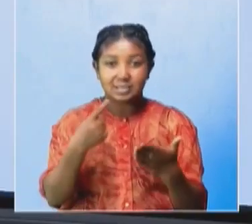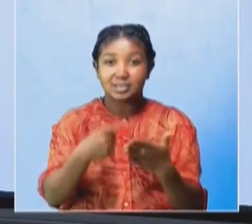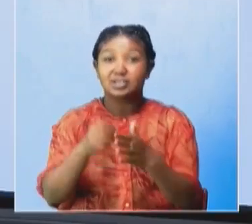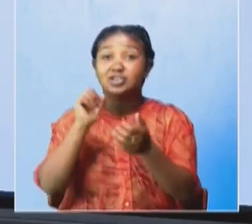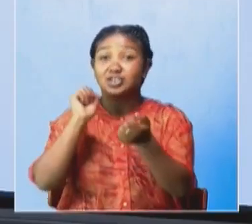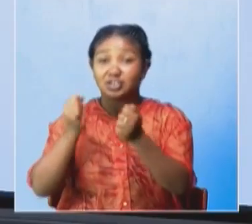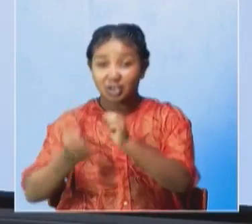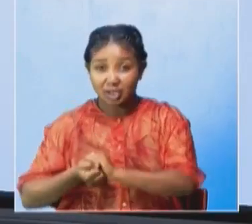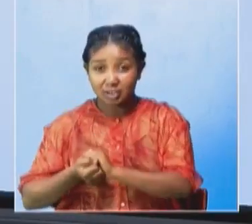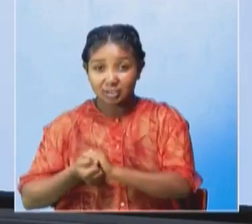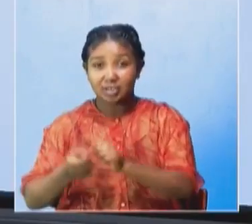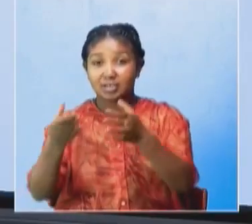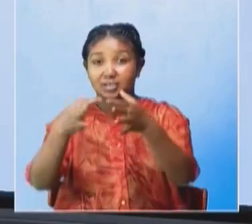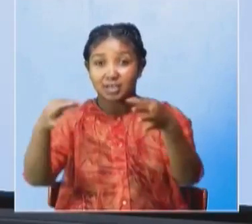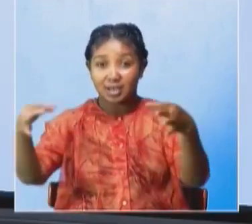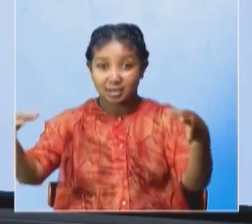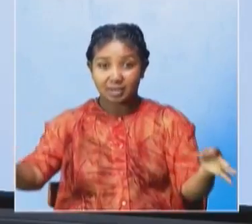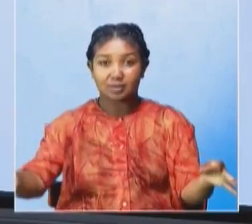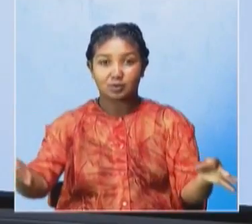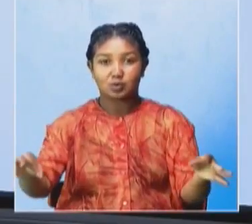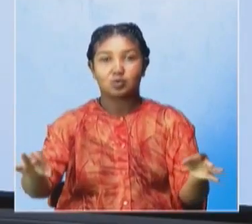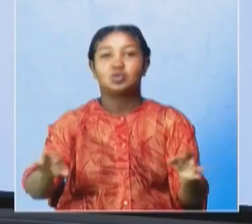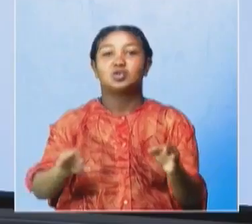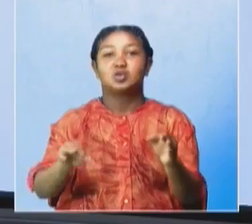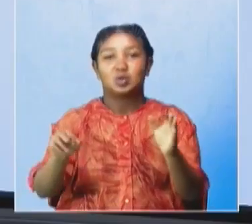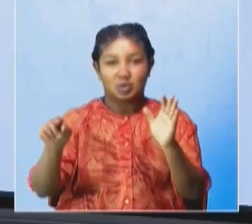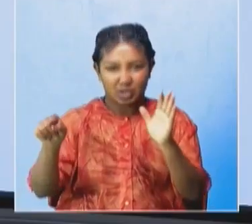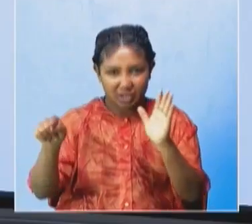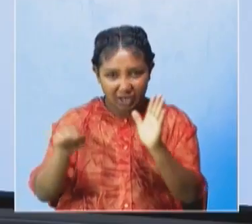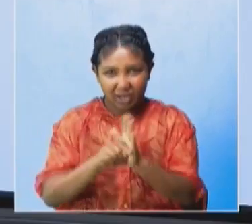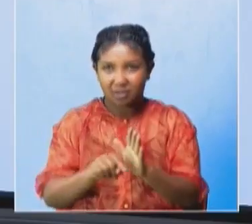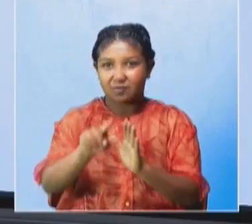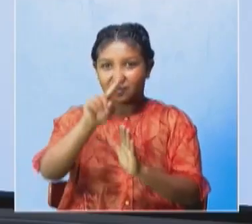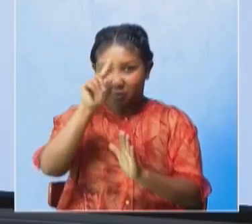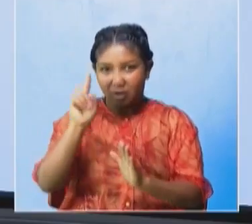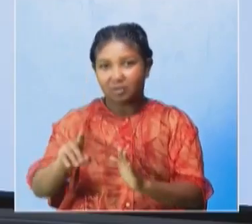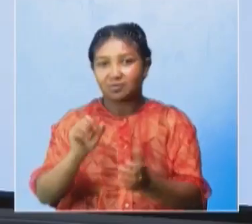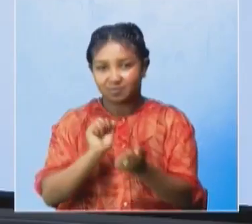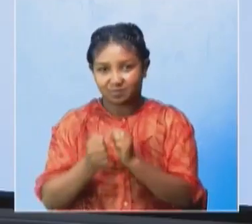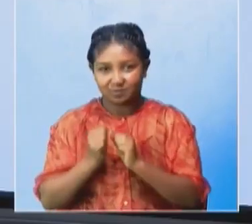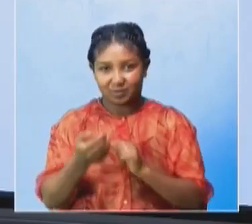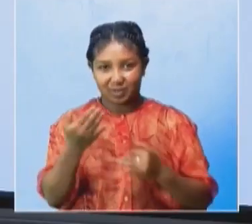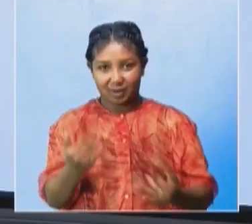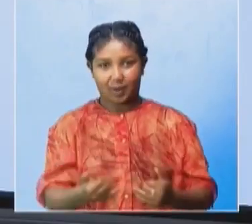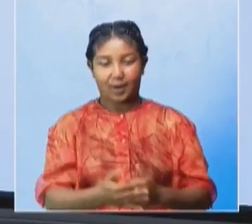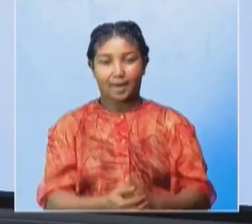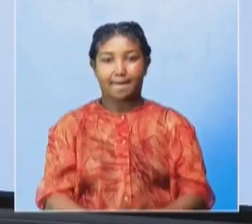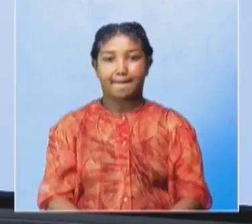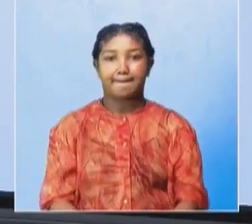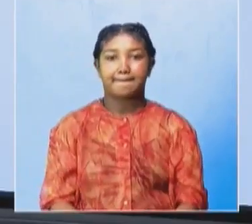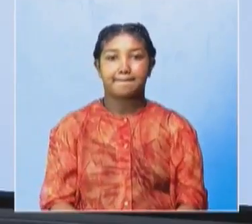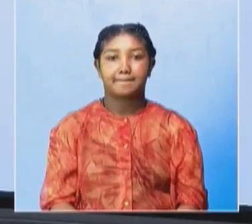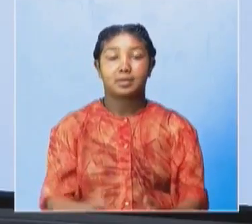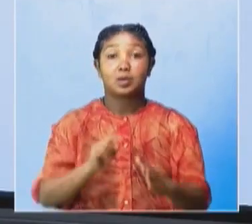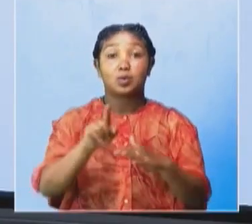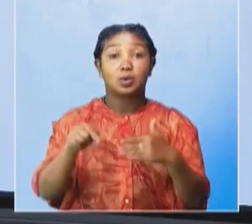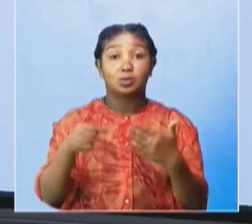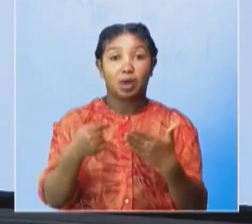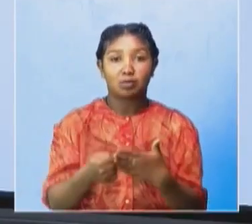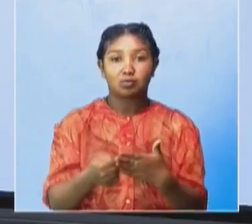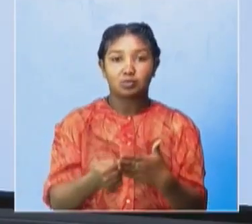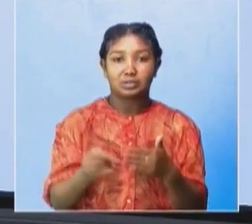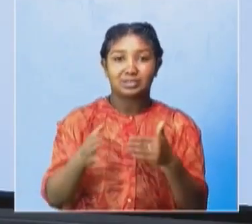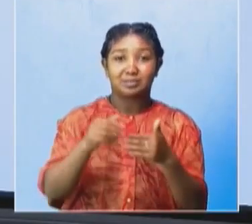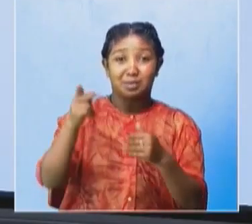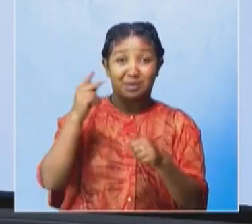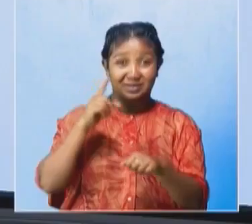this sentence with interrogative or question form. So when we come to simple